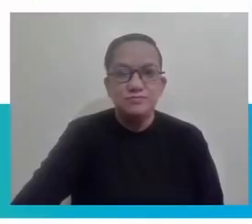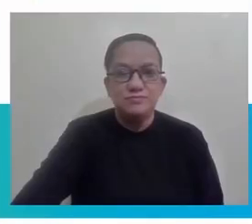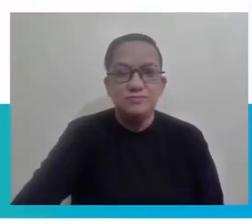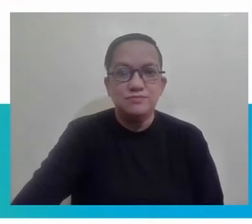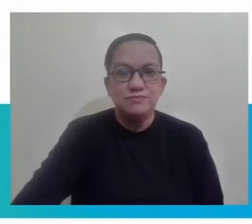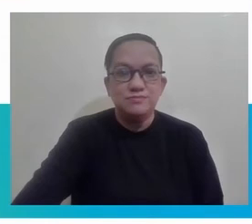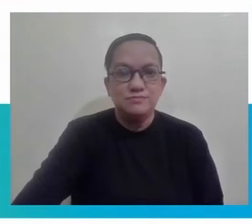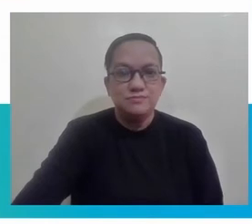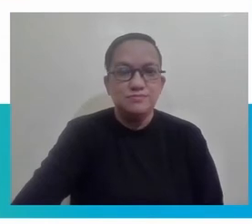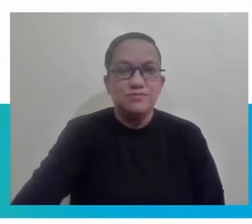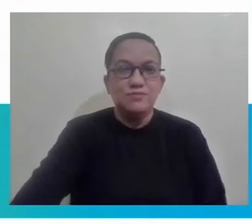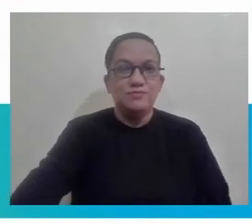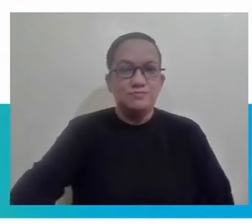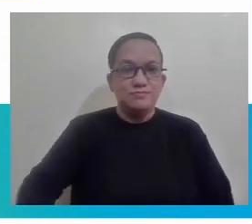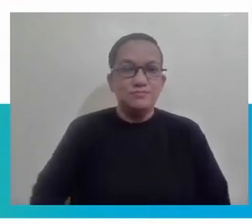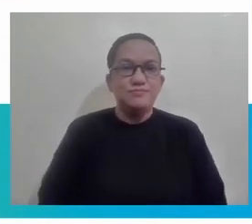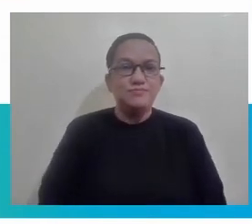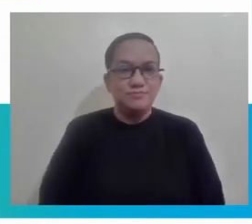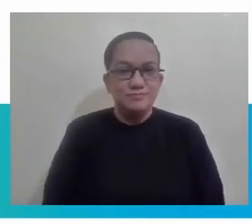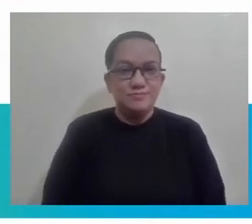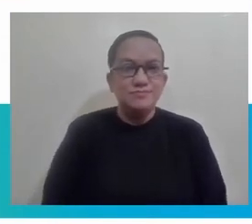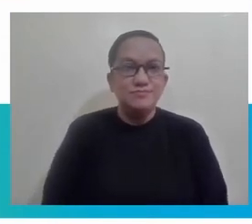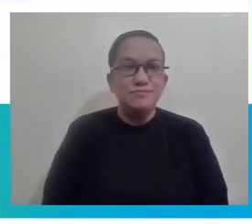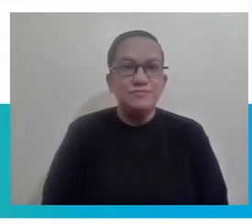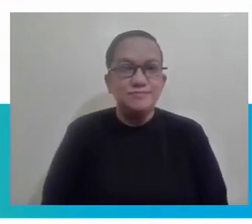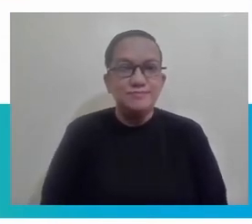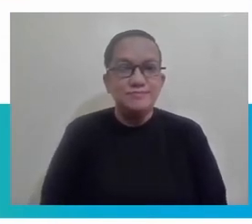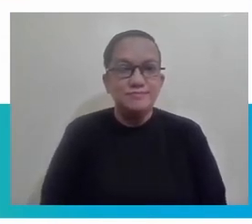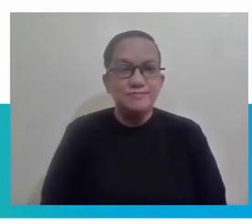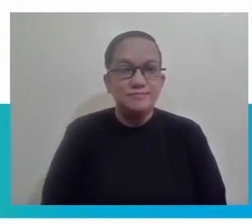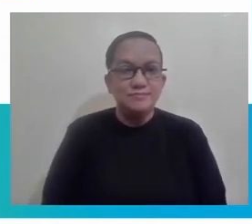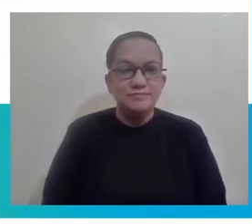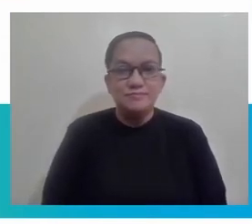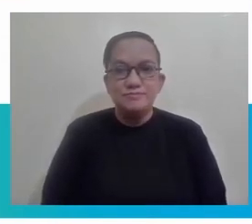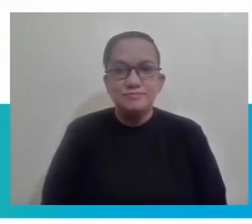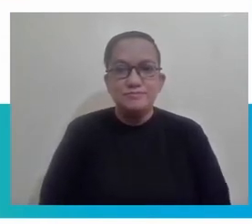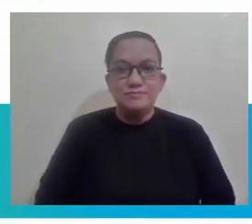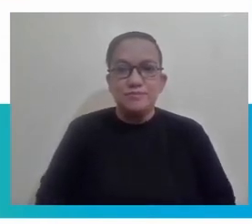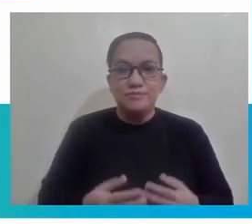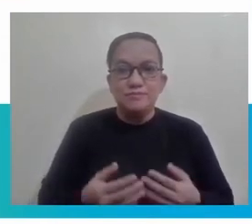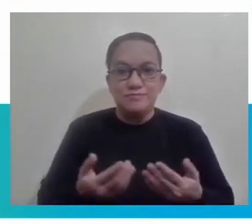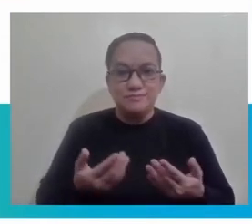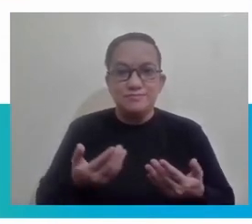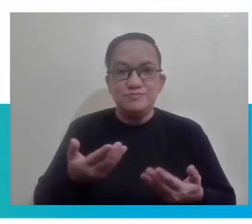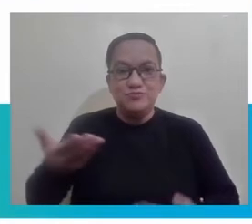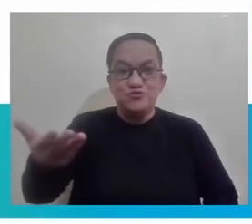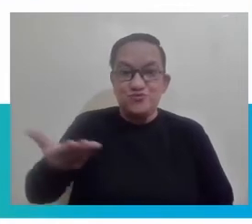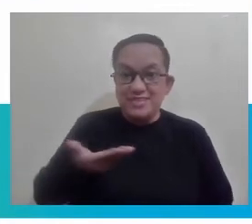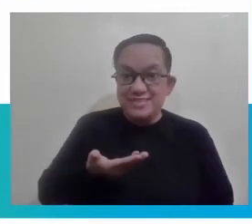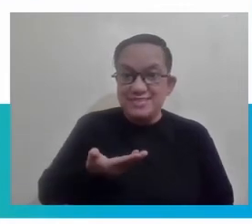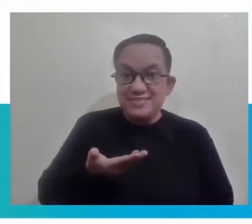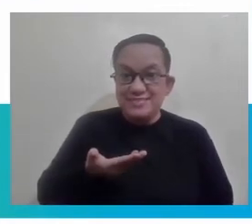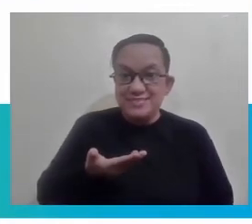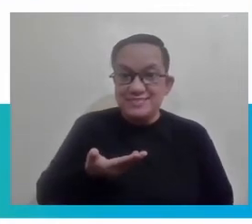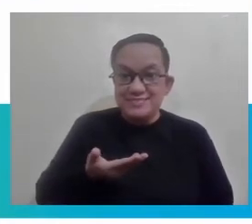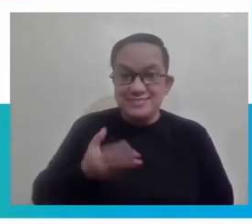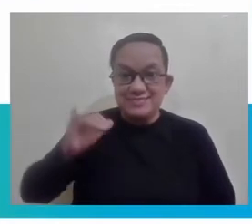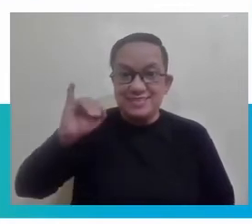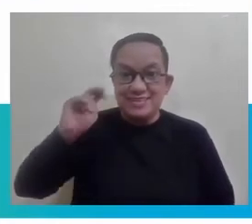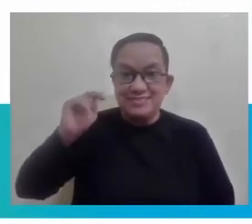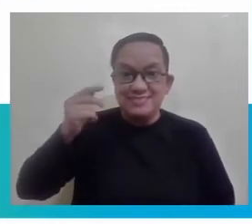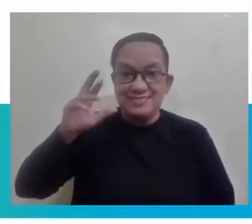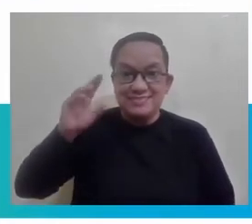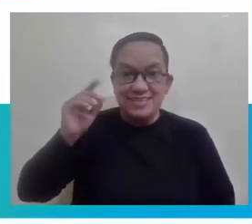to invite Ingrid and Christian back to share their reflections based on what was discussed today. And I will